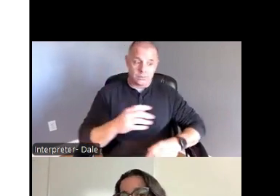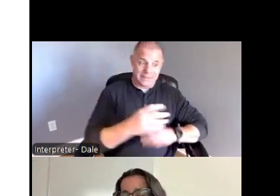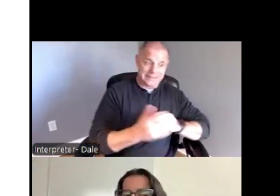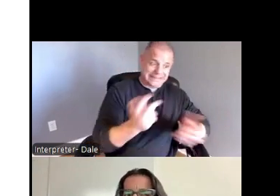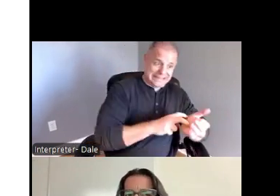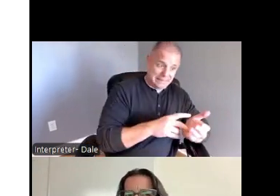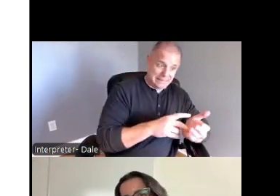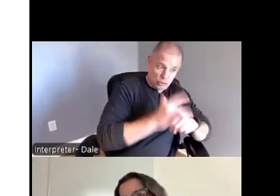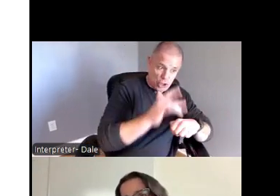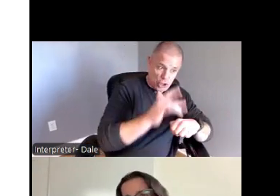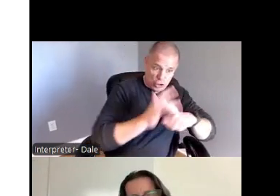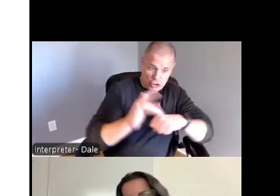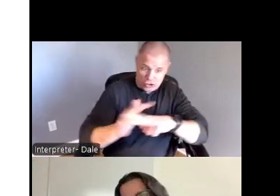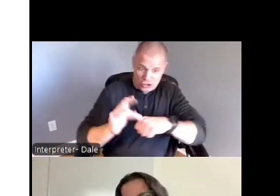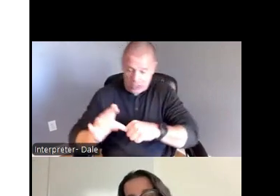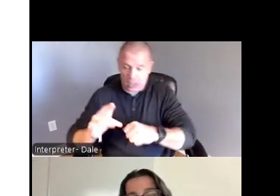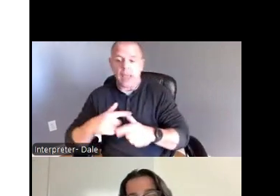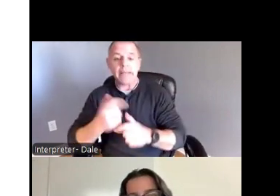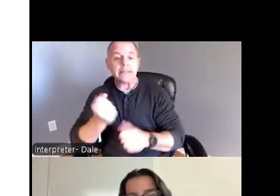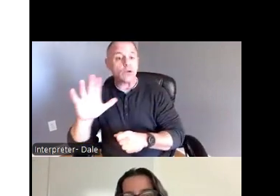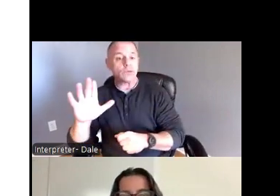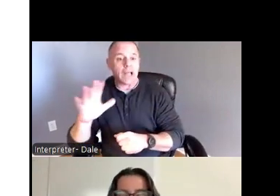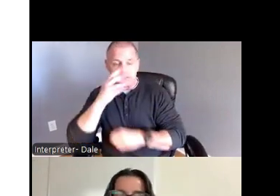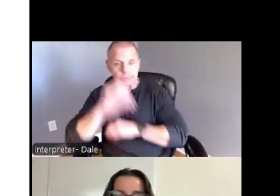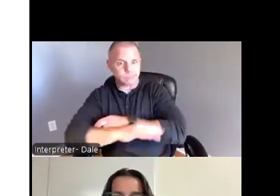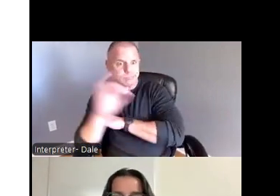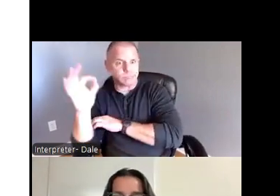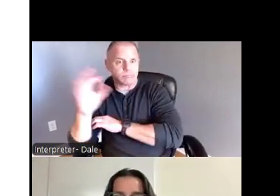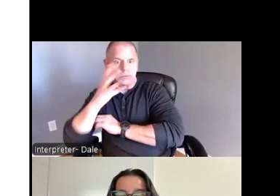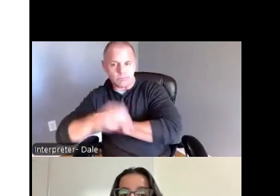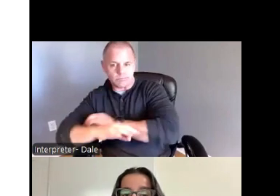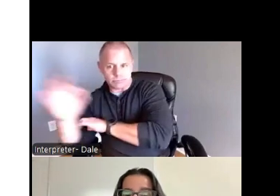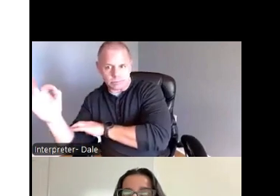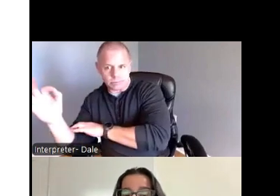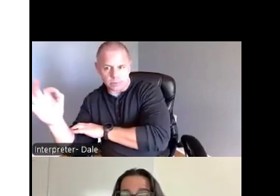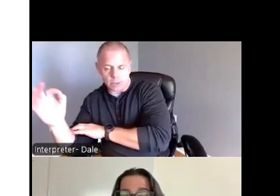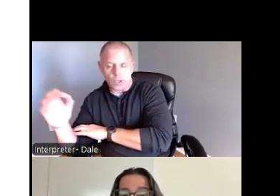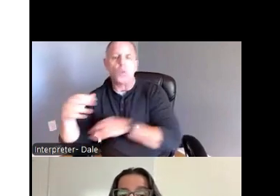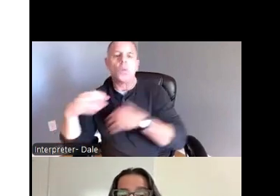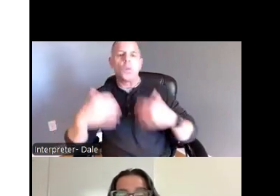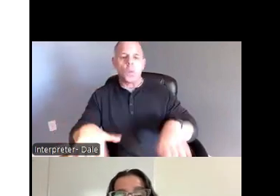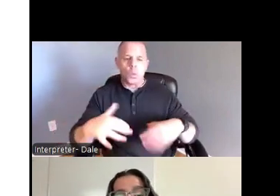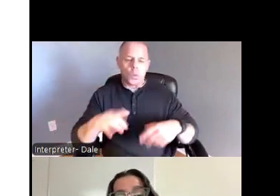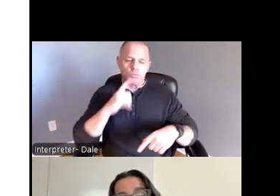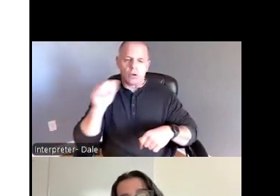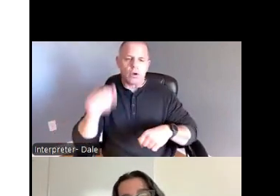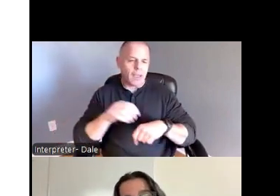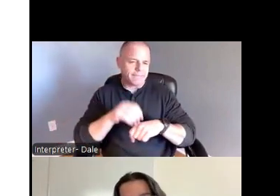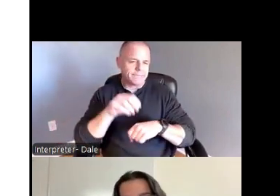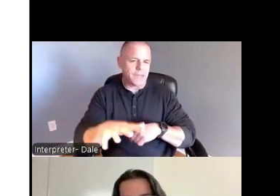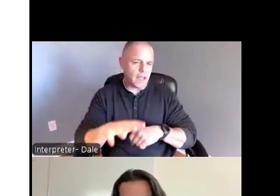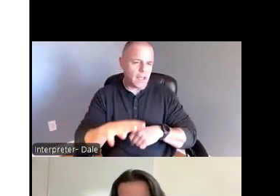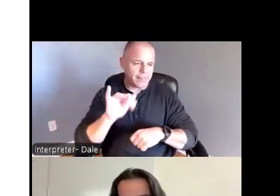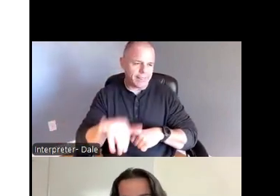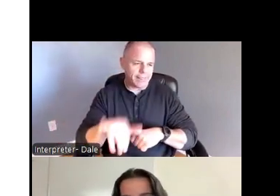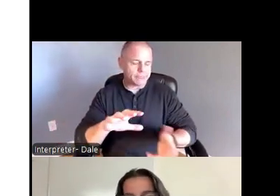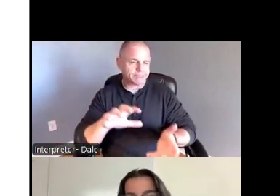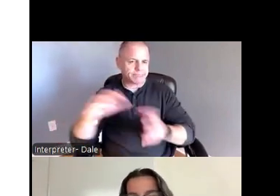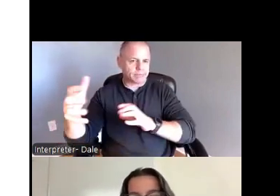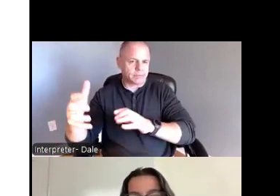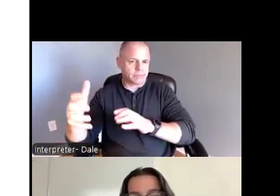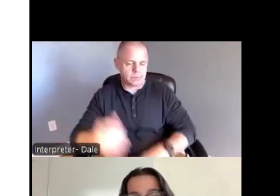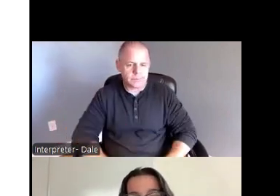between like the days of the weeks and the weekends is also something that might leads to circadian